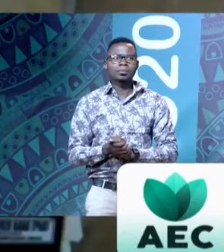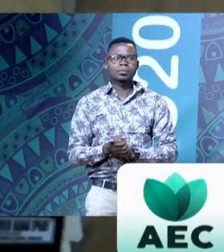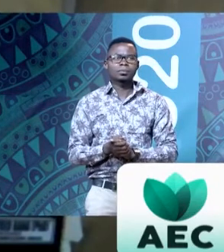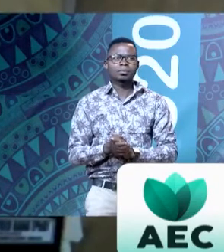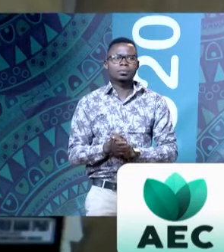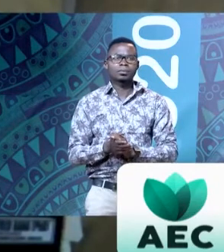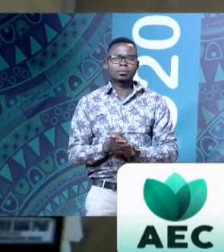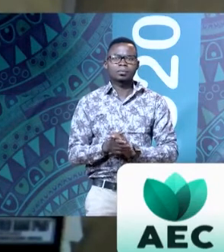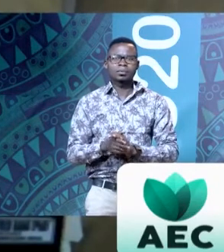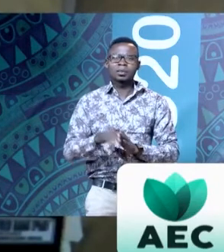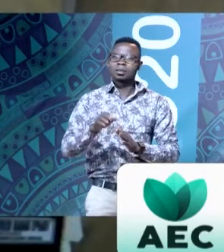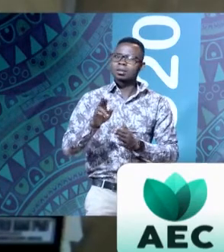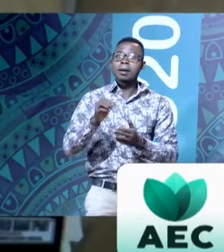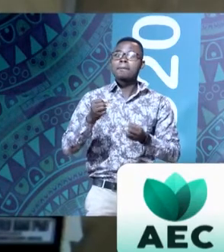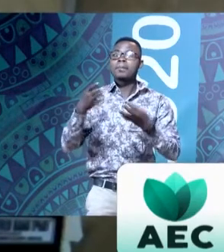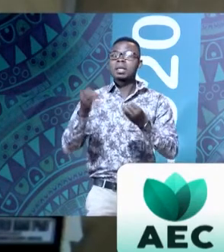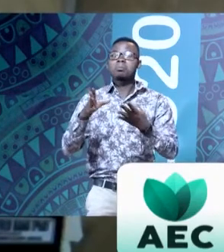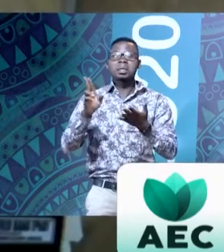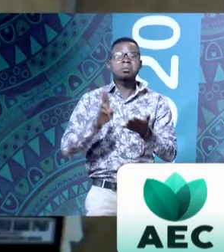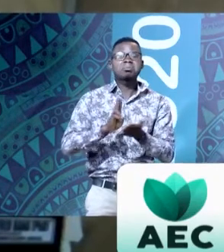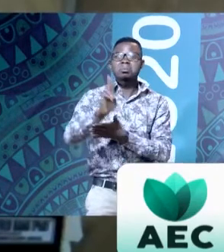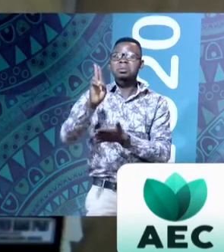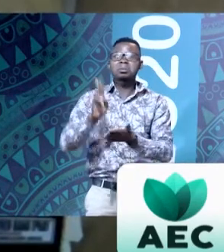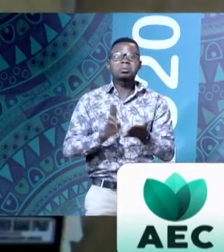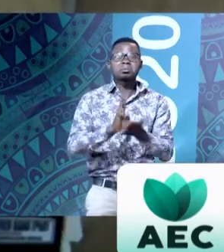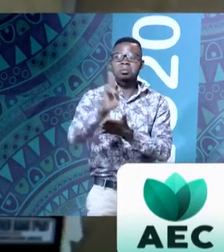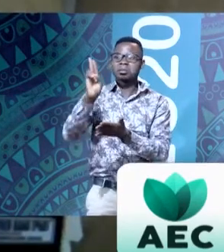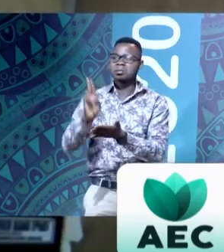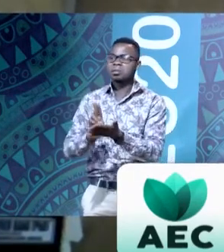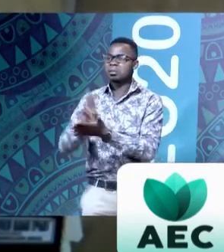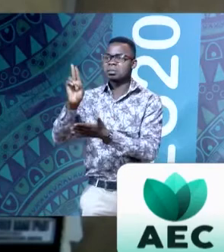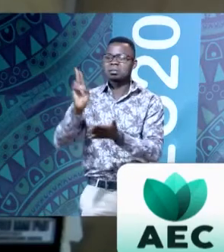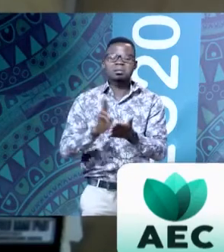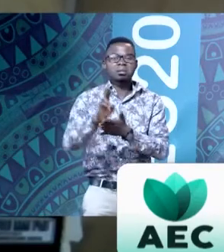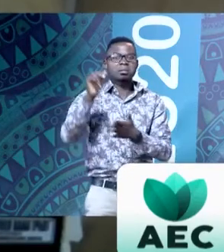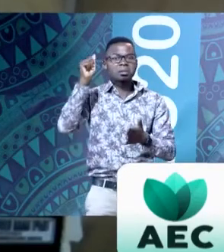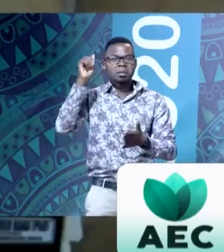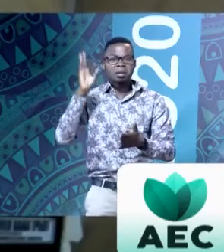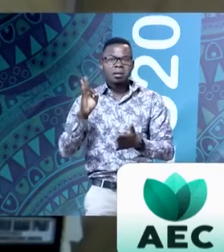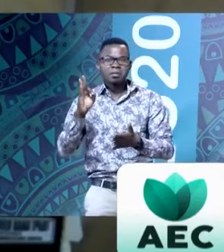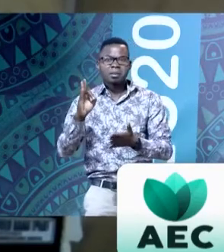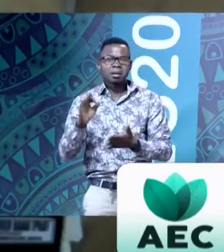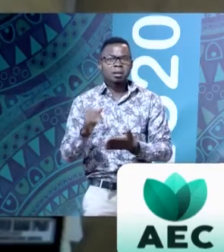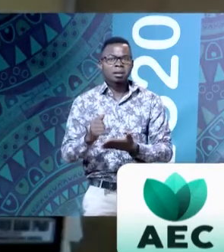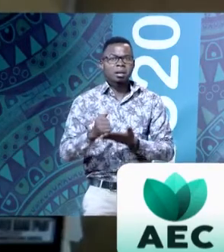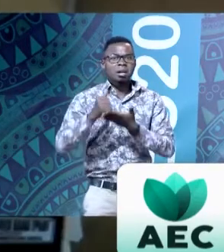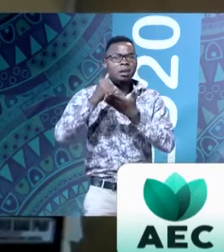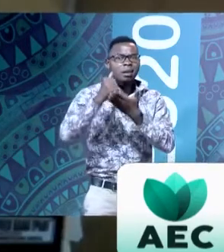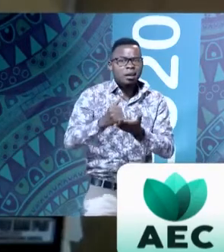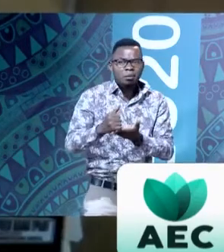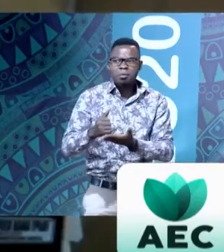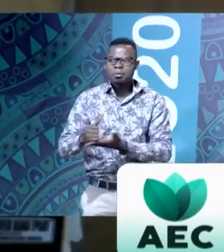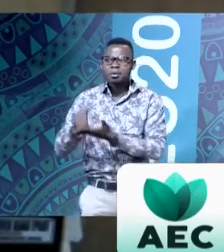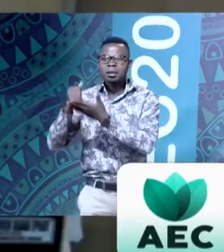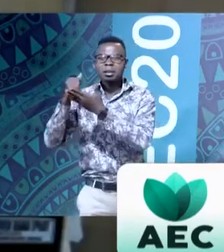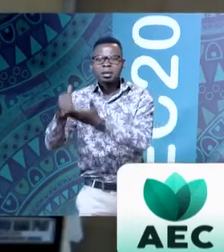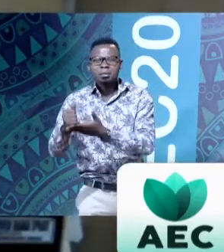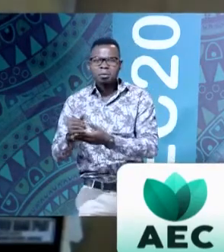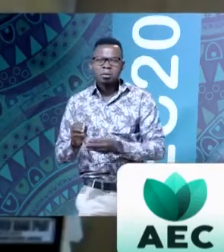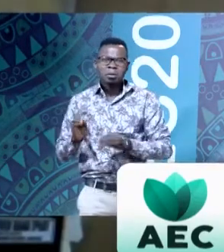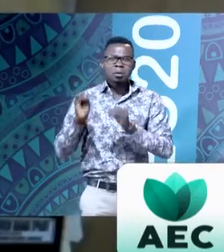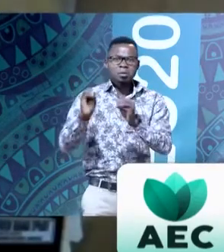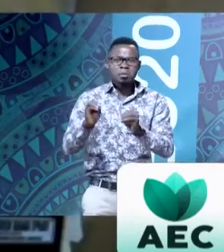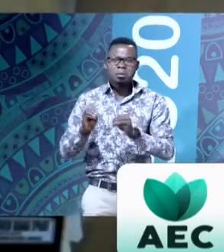extent is the university curricula on African continent today responding to the future needs of the